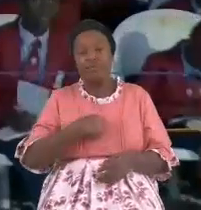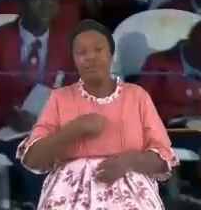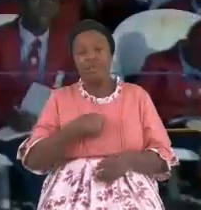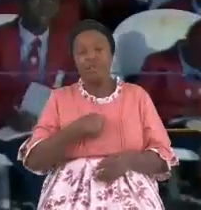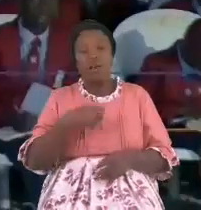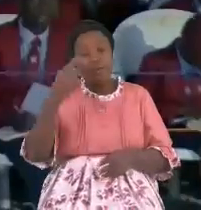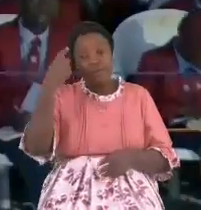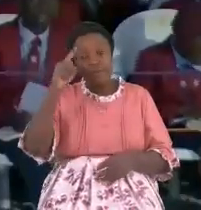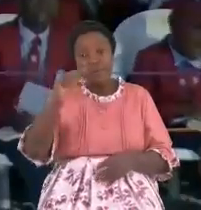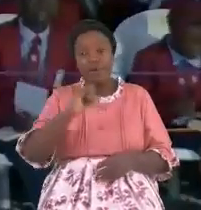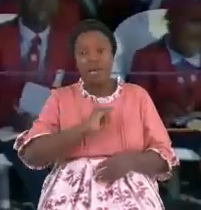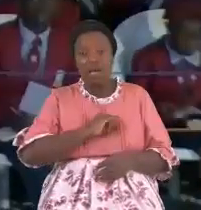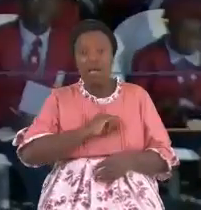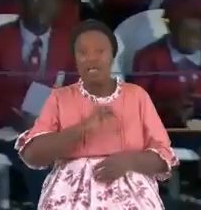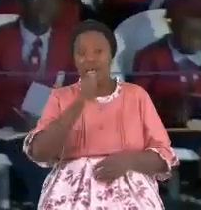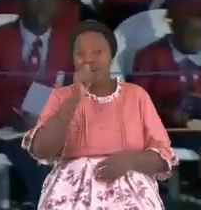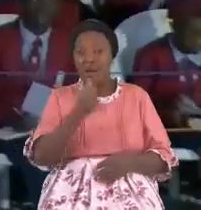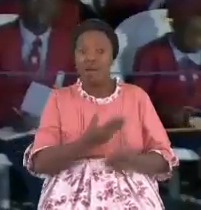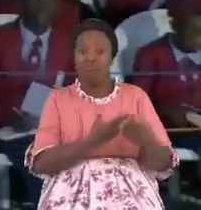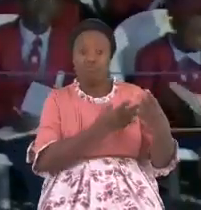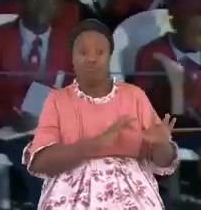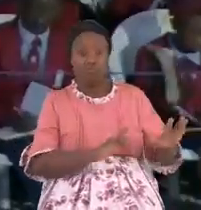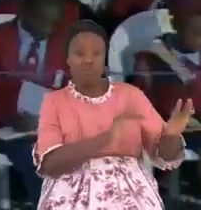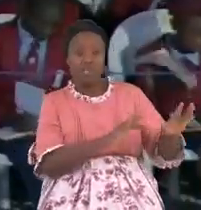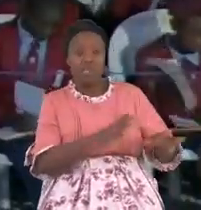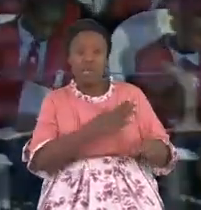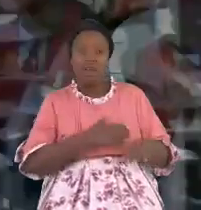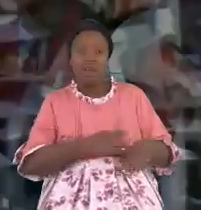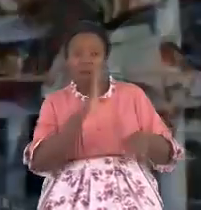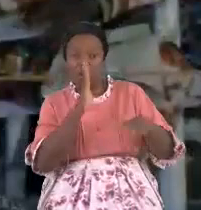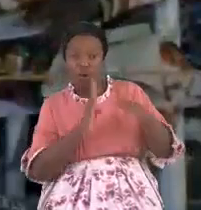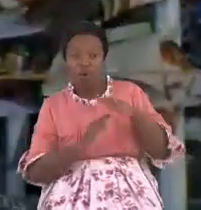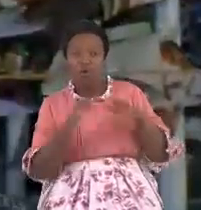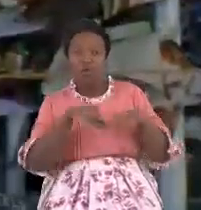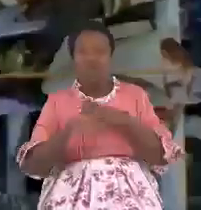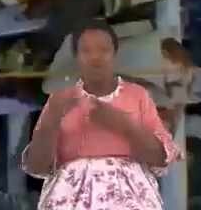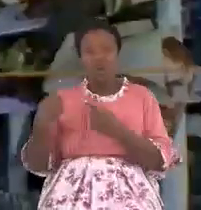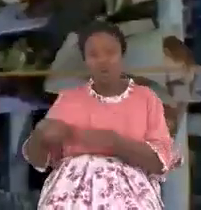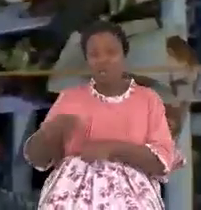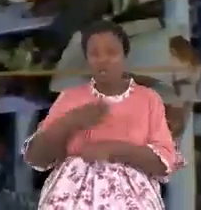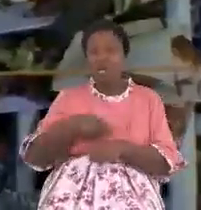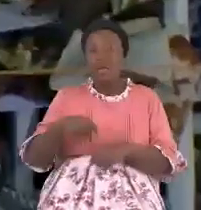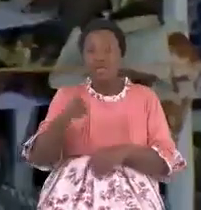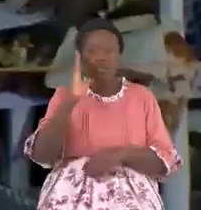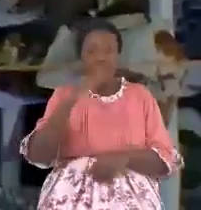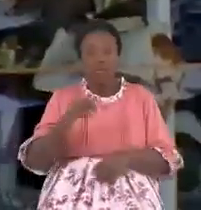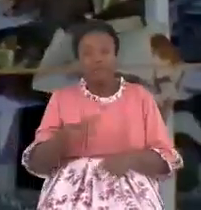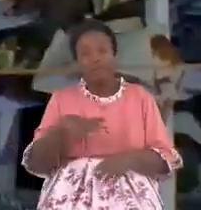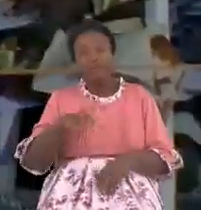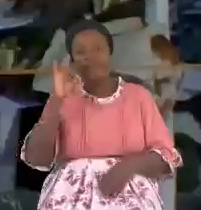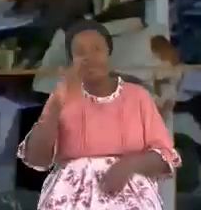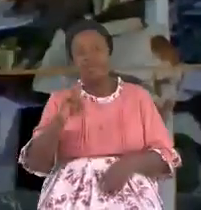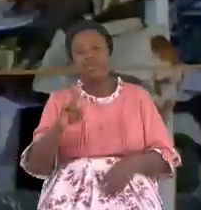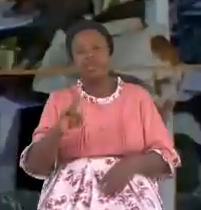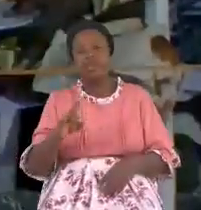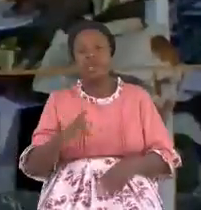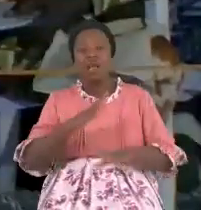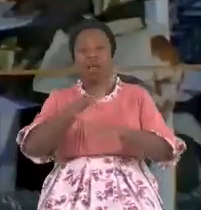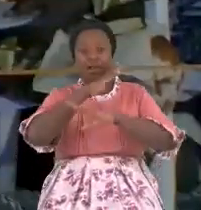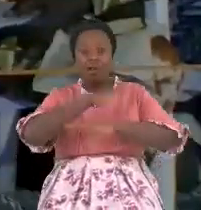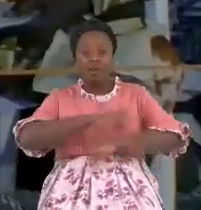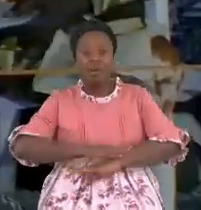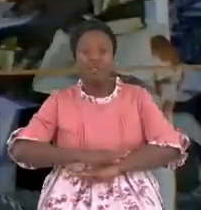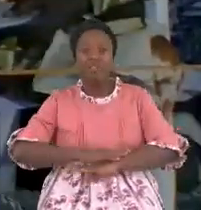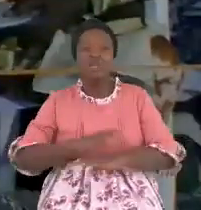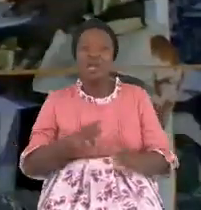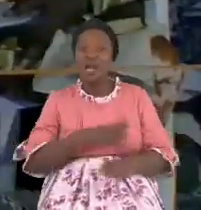i am meek and lowly in heart and you shall find rest tonight you'll